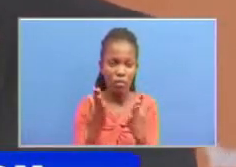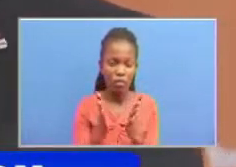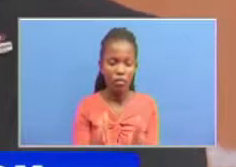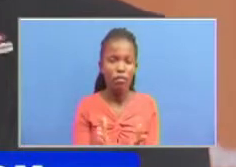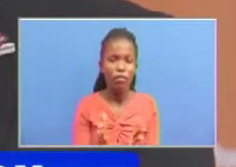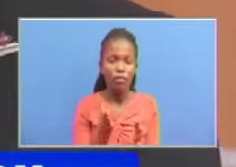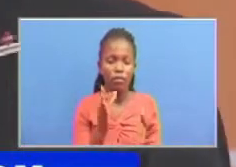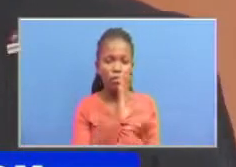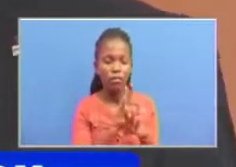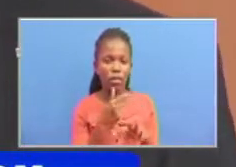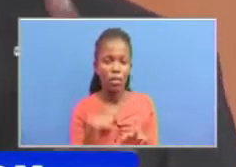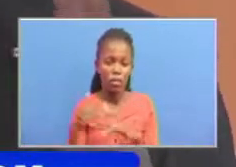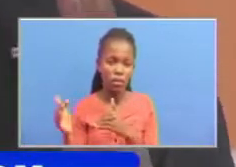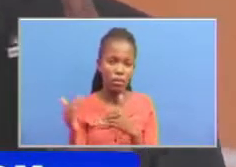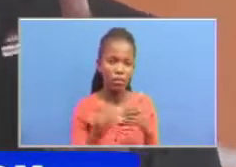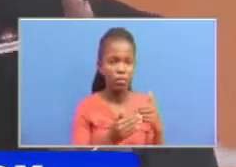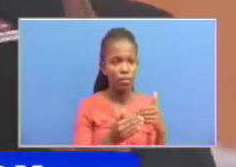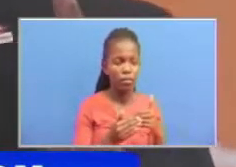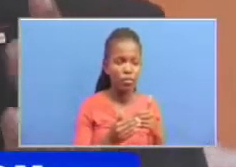Have received